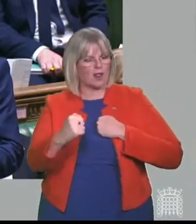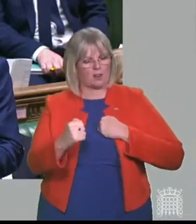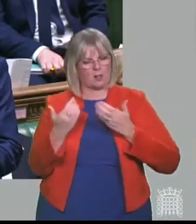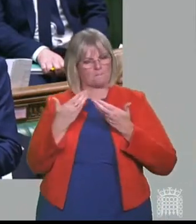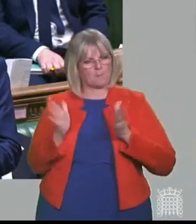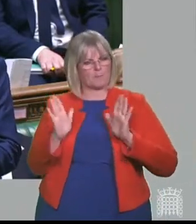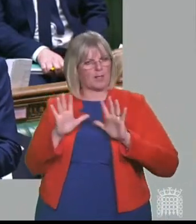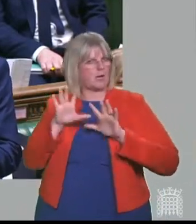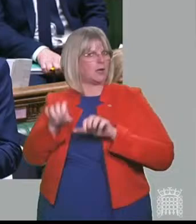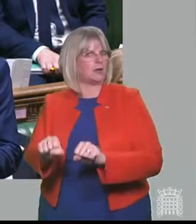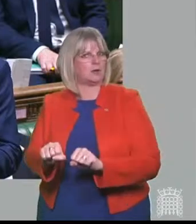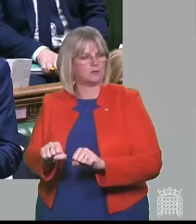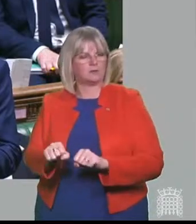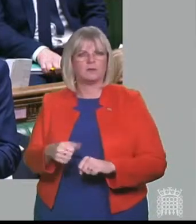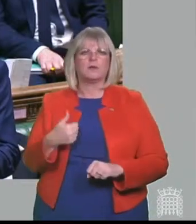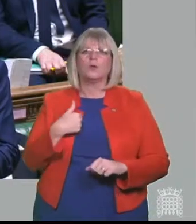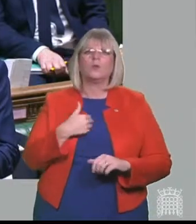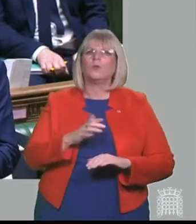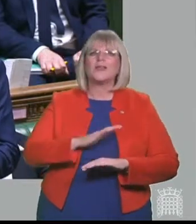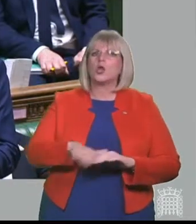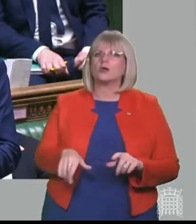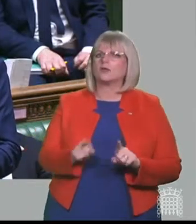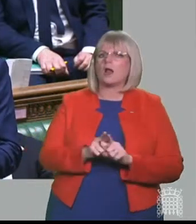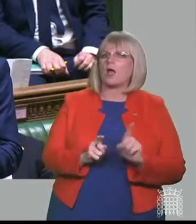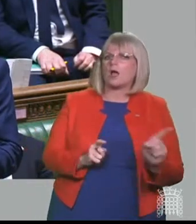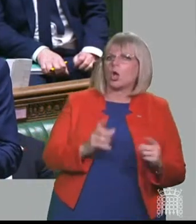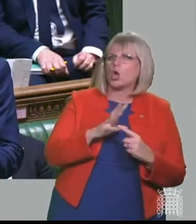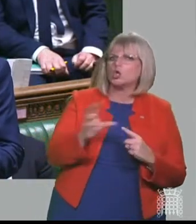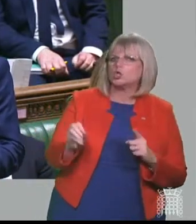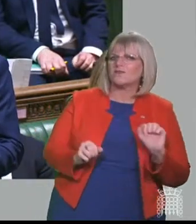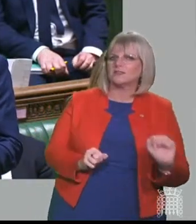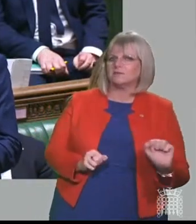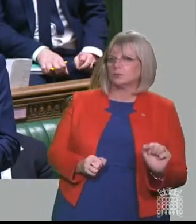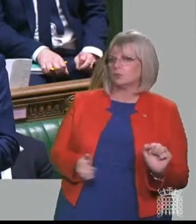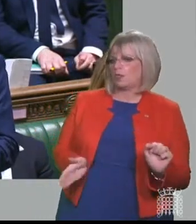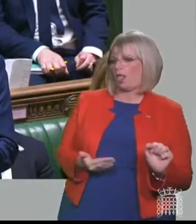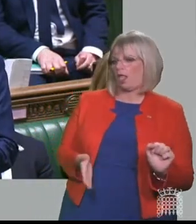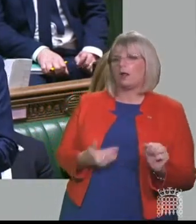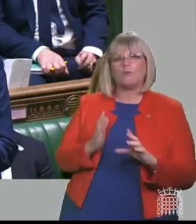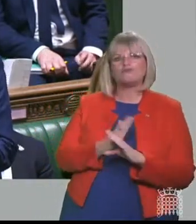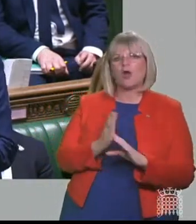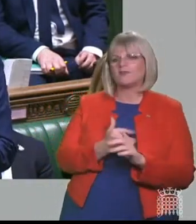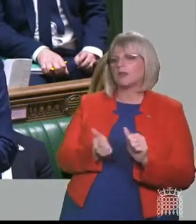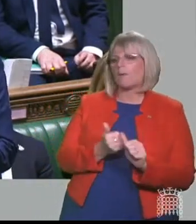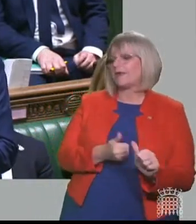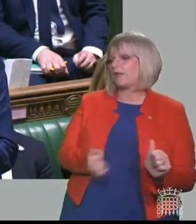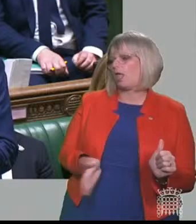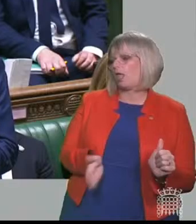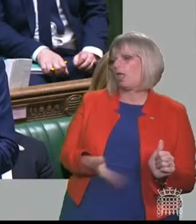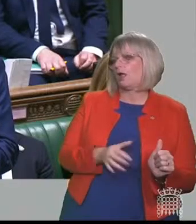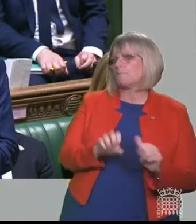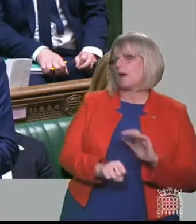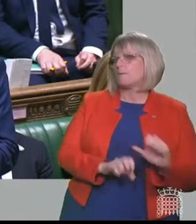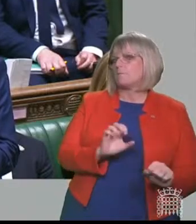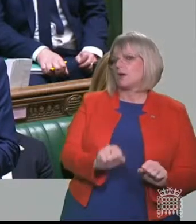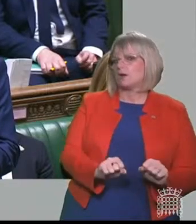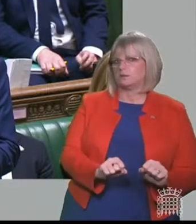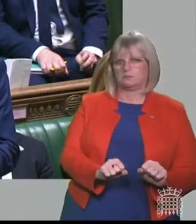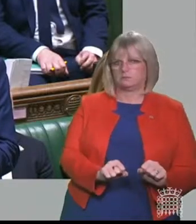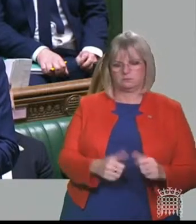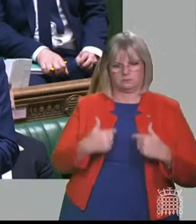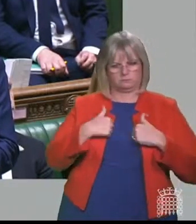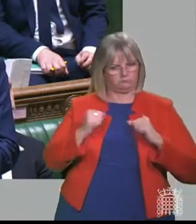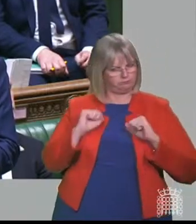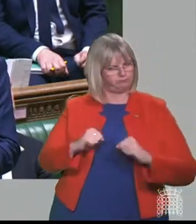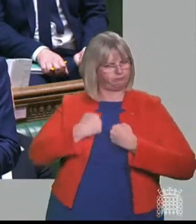Labour, holding the door open for private companies to rush in. We've previously stepped in where Westminster has failed to